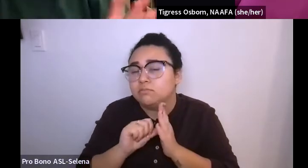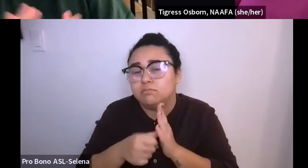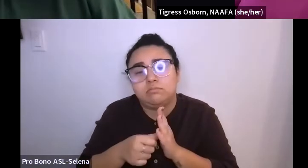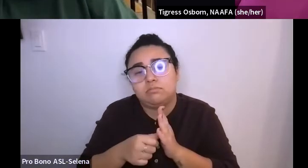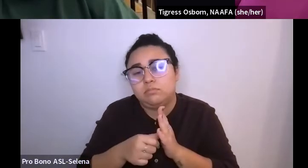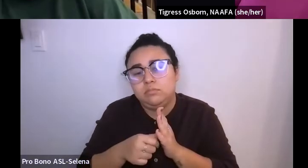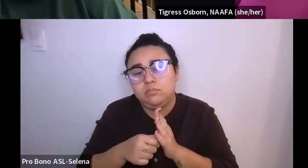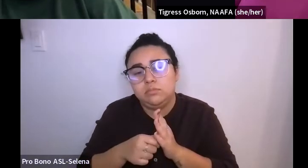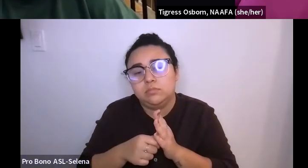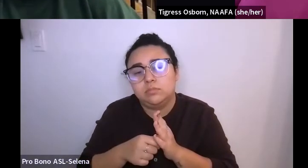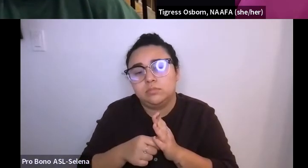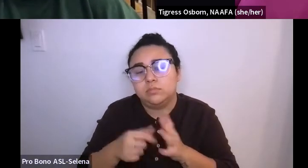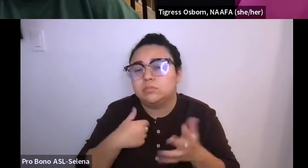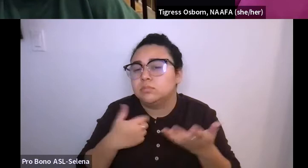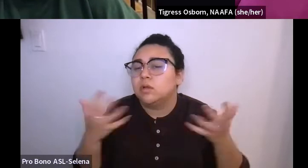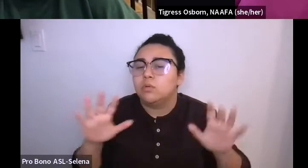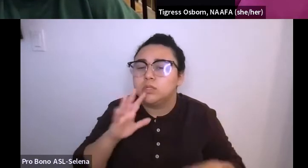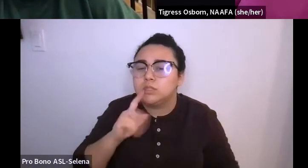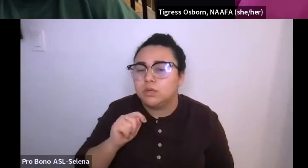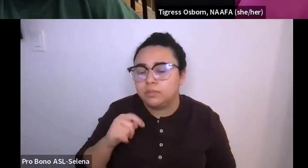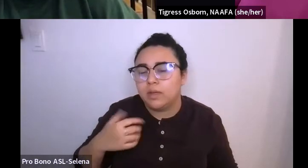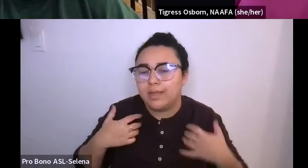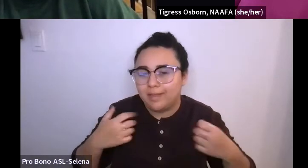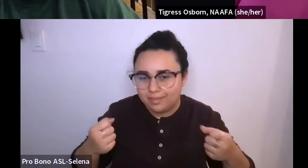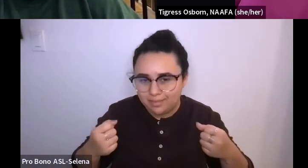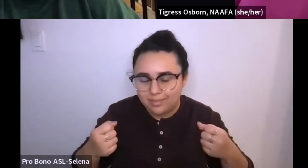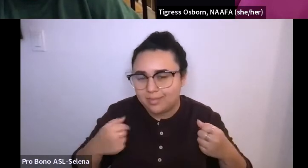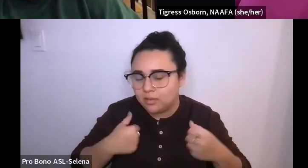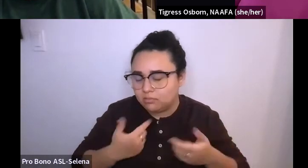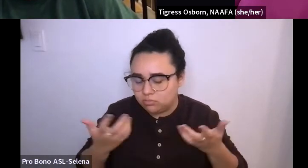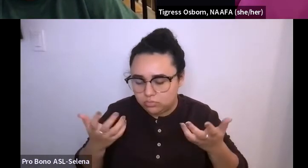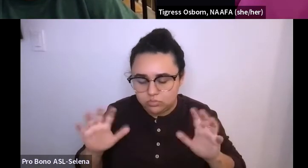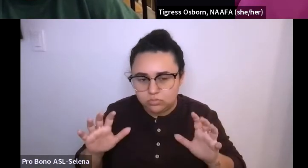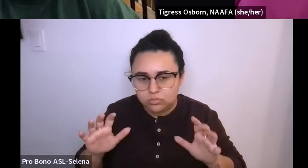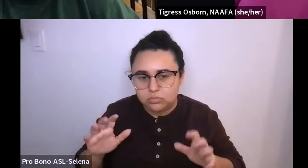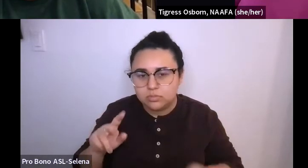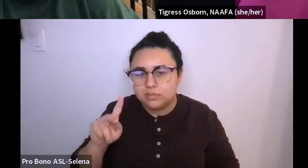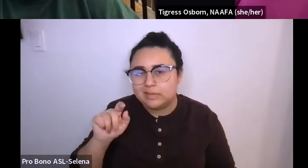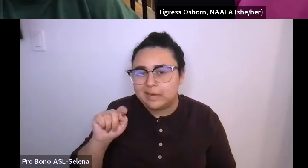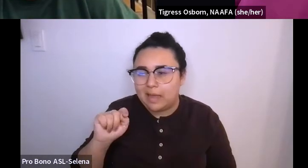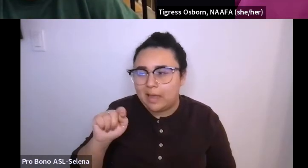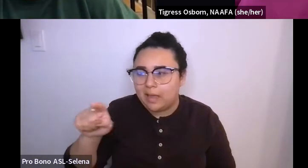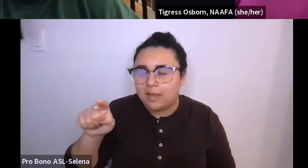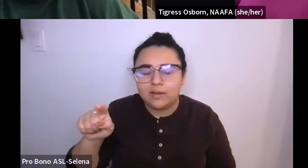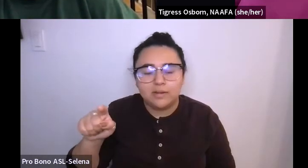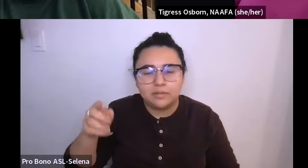I insisted on not talking about health. I took from Kat Posey, who's an incredible fat activist who's currently in New